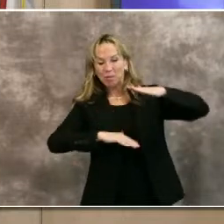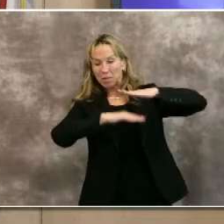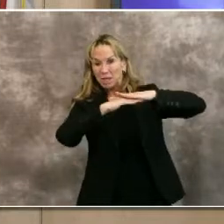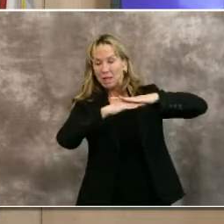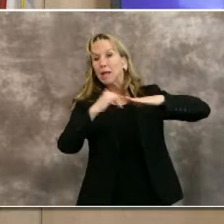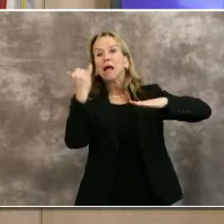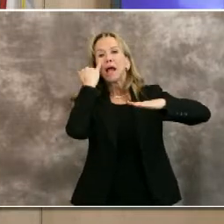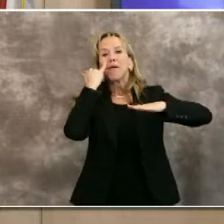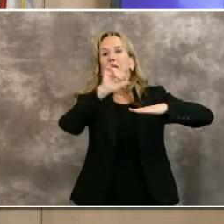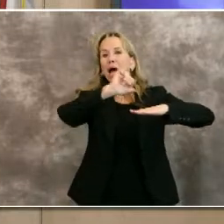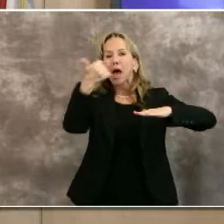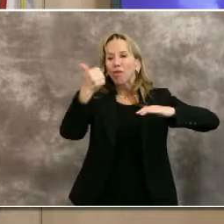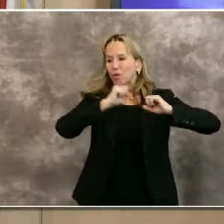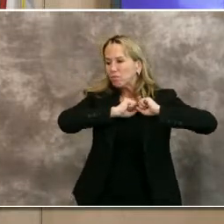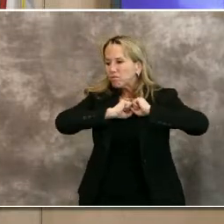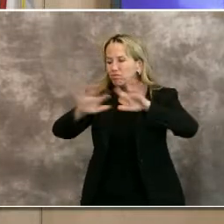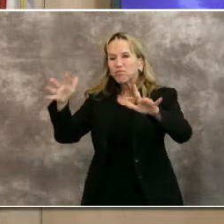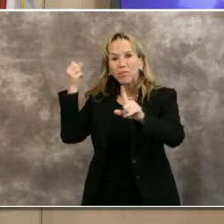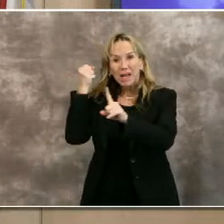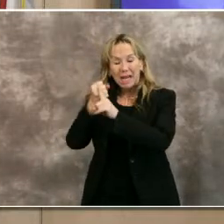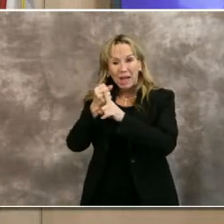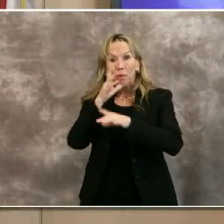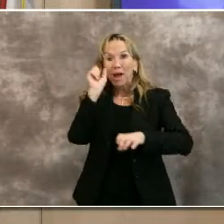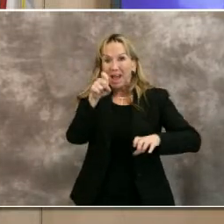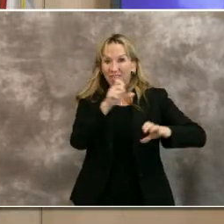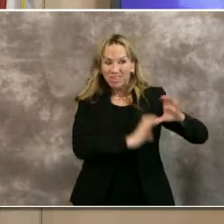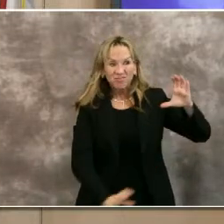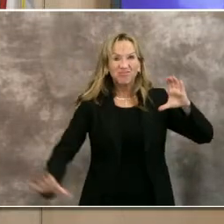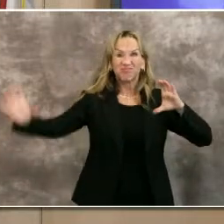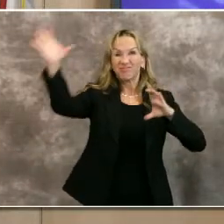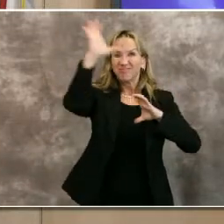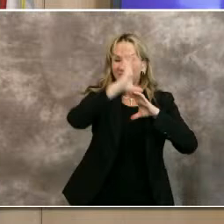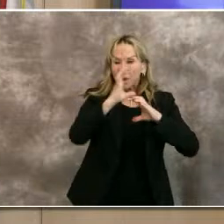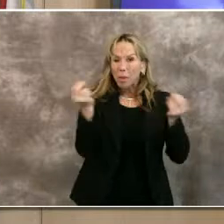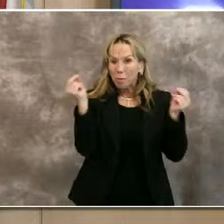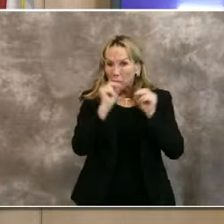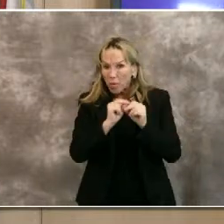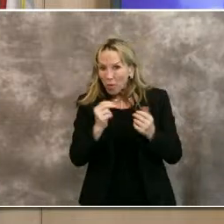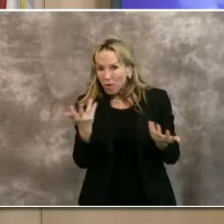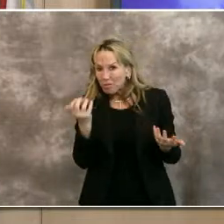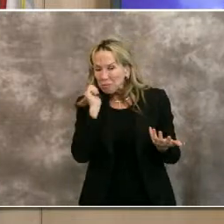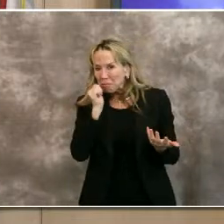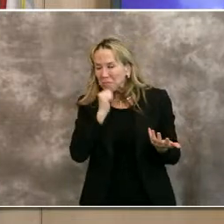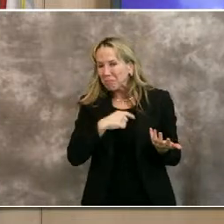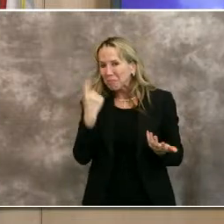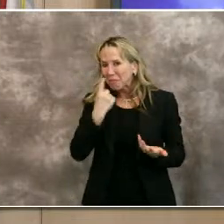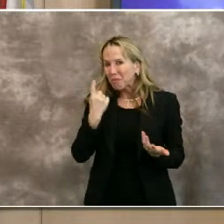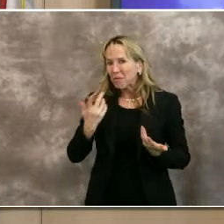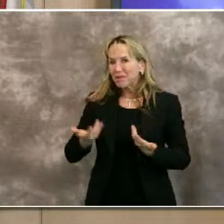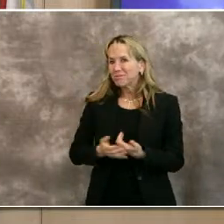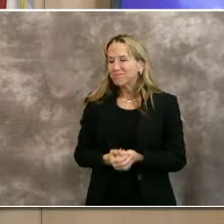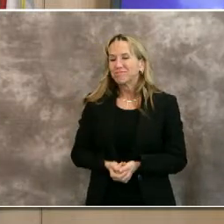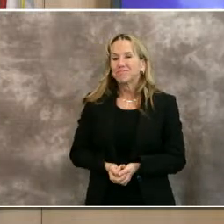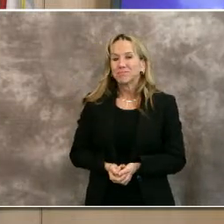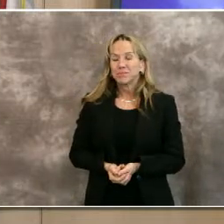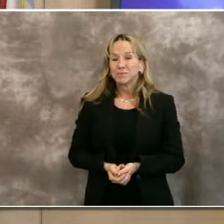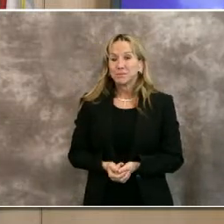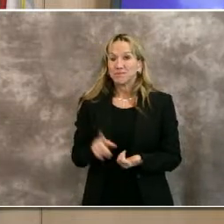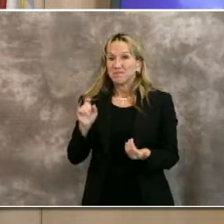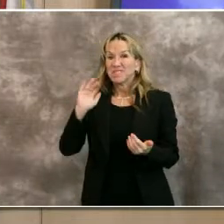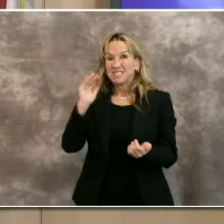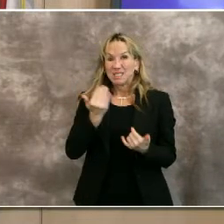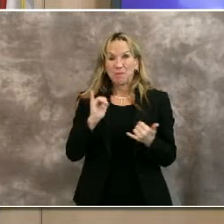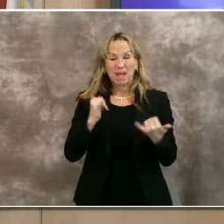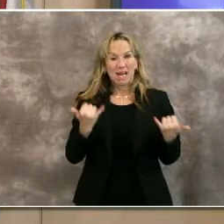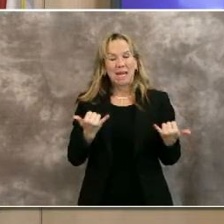another wave? I know that 5,200 mark is what you guys had identified based on the Harvard study, but it seems like